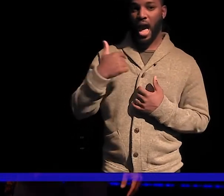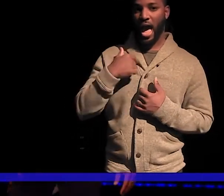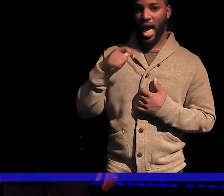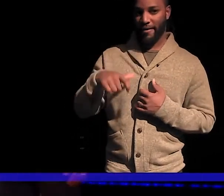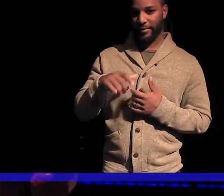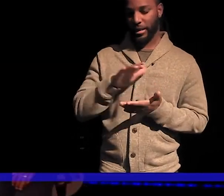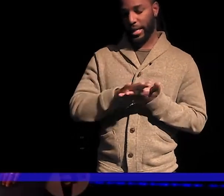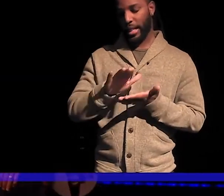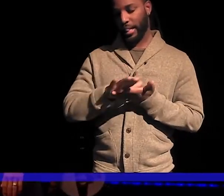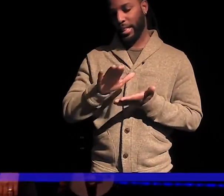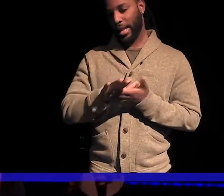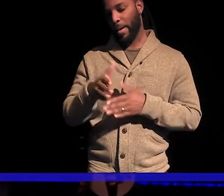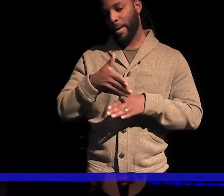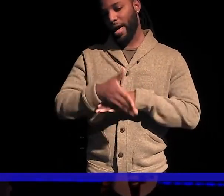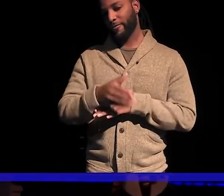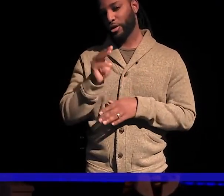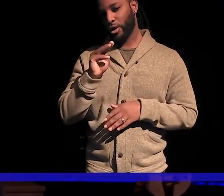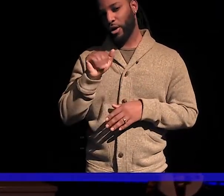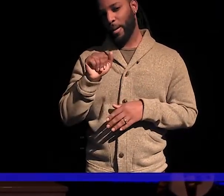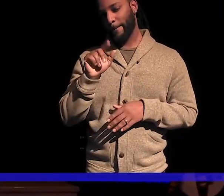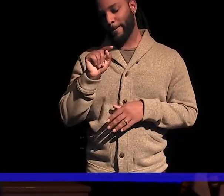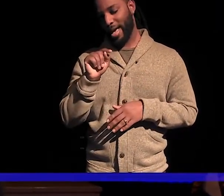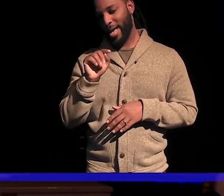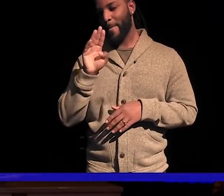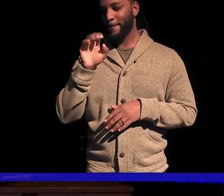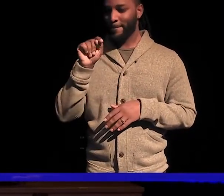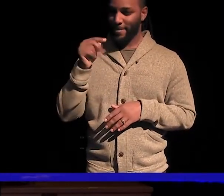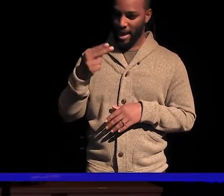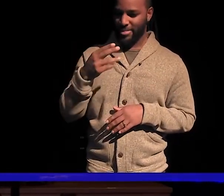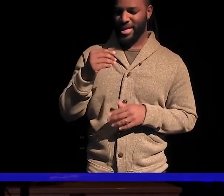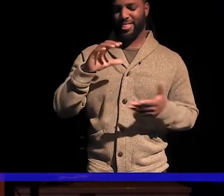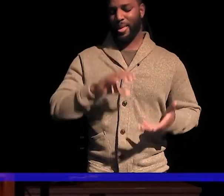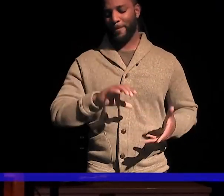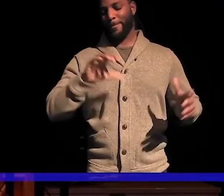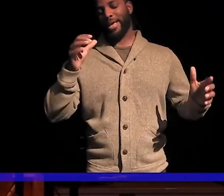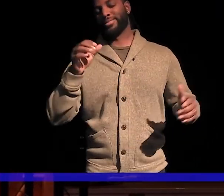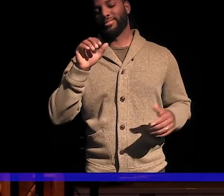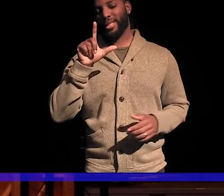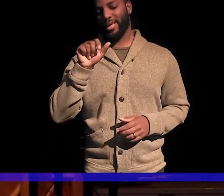up after Matt, Beth, and the mess that Clay made.